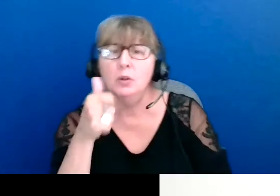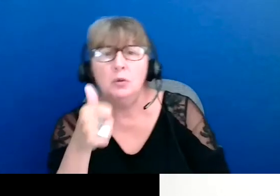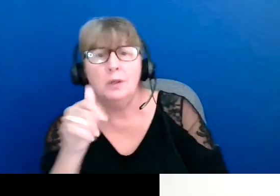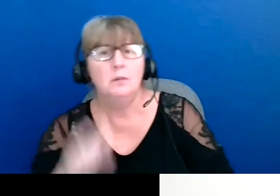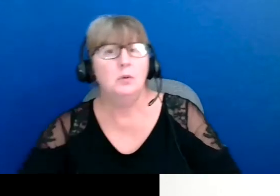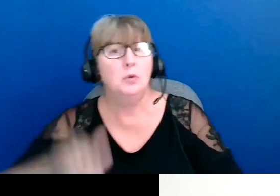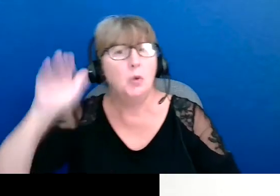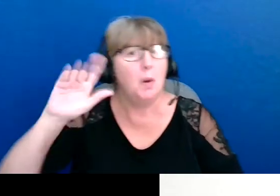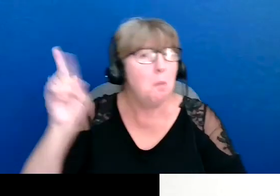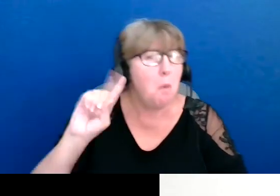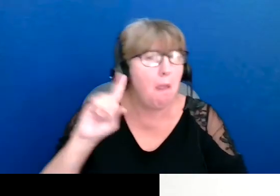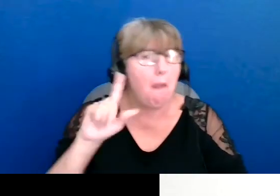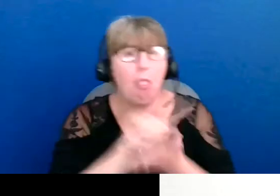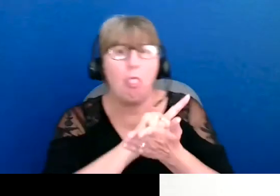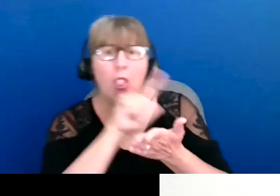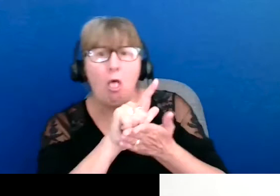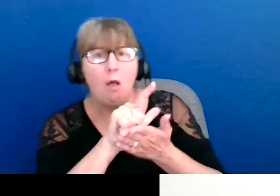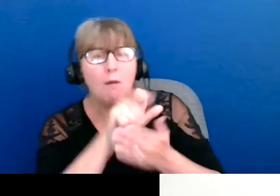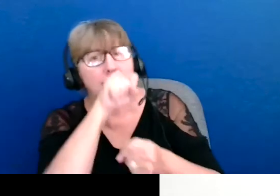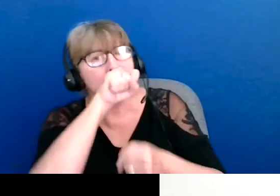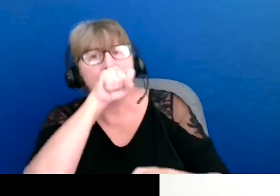fall in love with law?